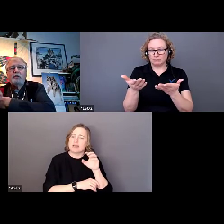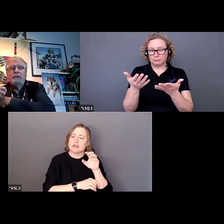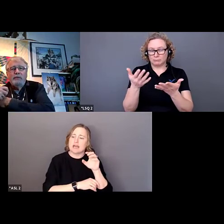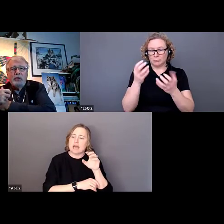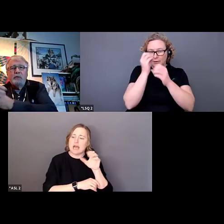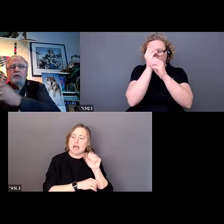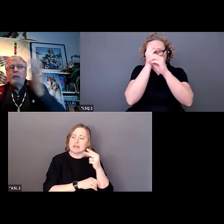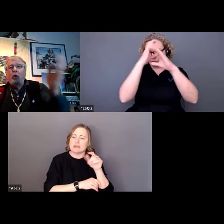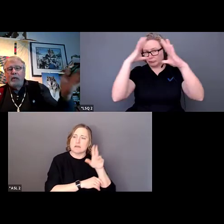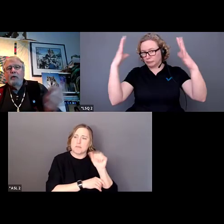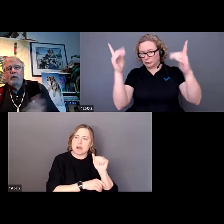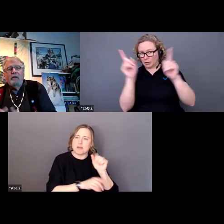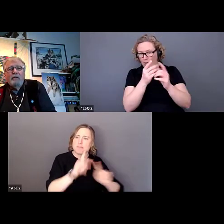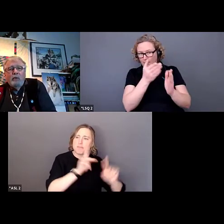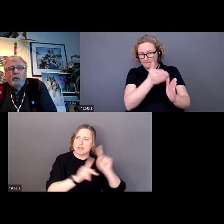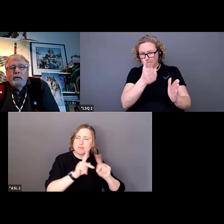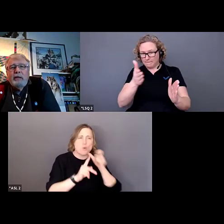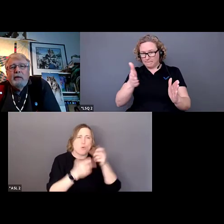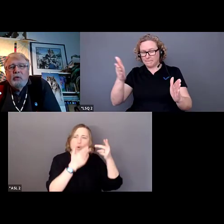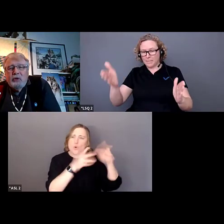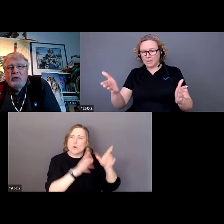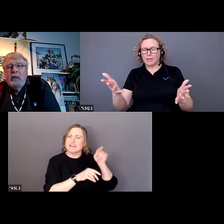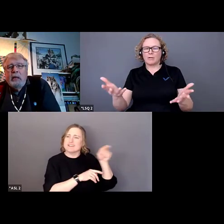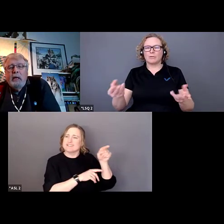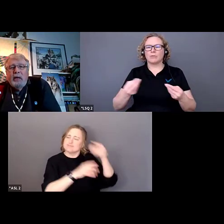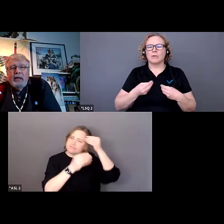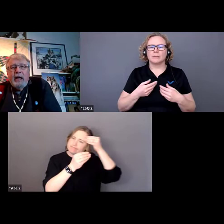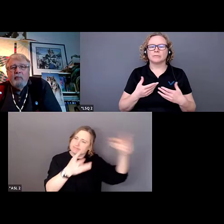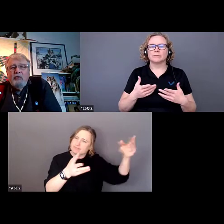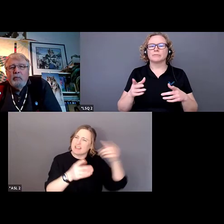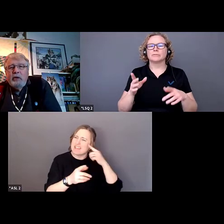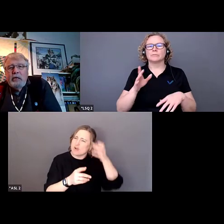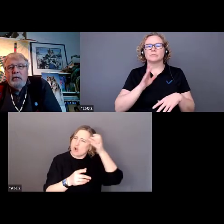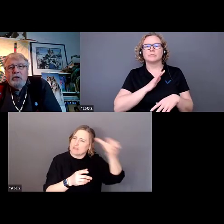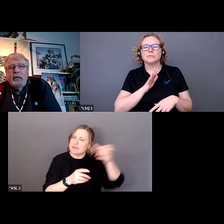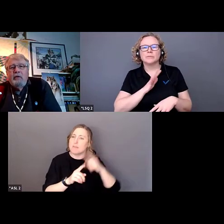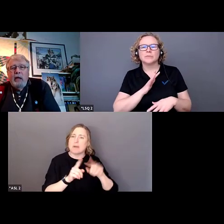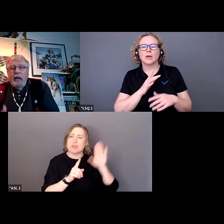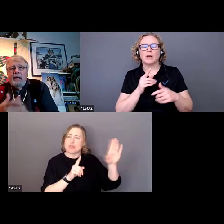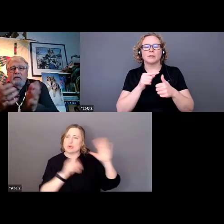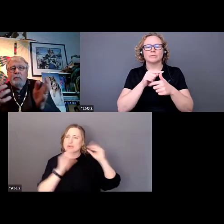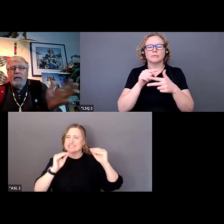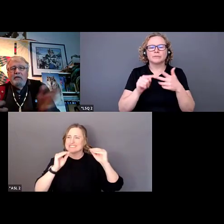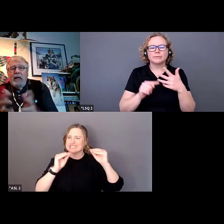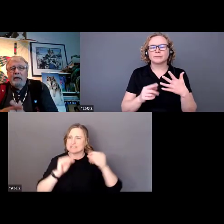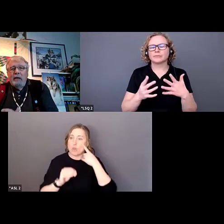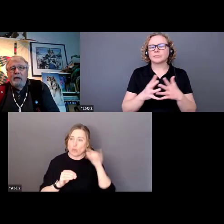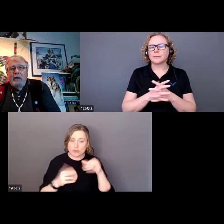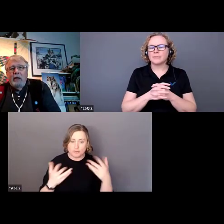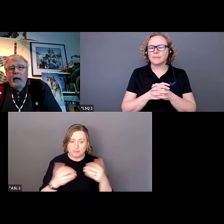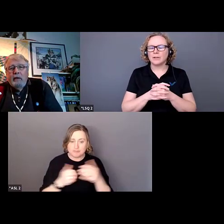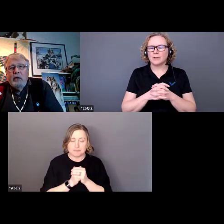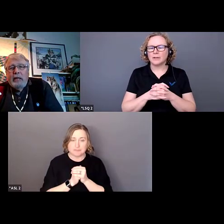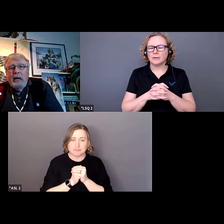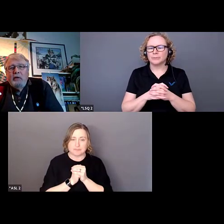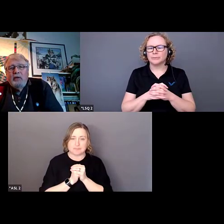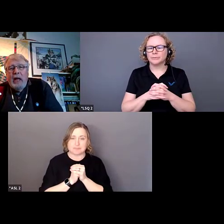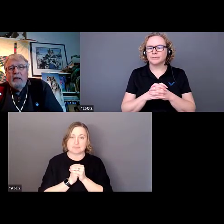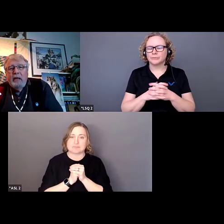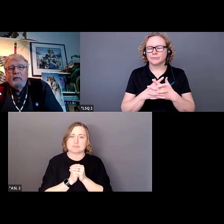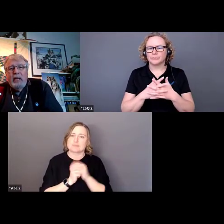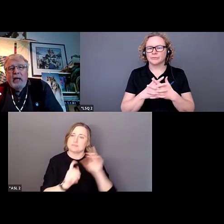who actually first spoke it out into the world, but it comes from their teachings. And it speaks then to